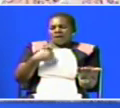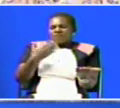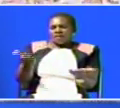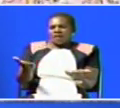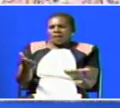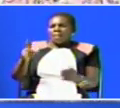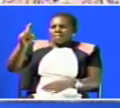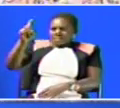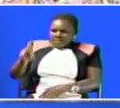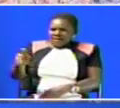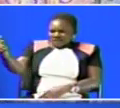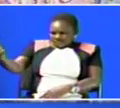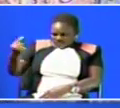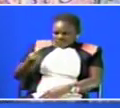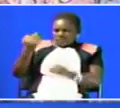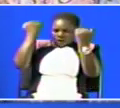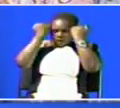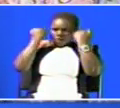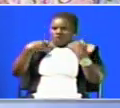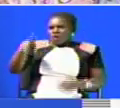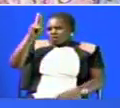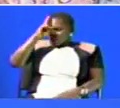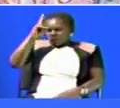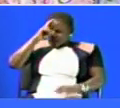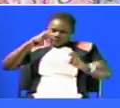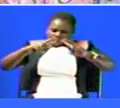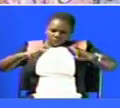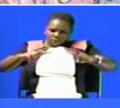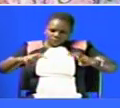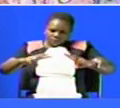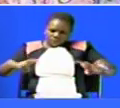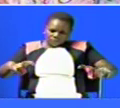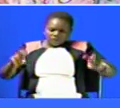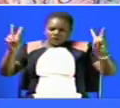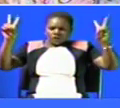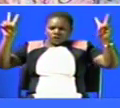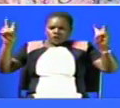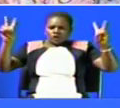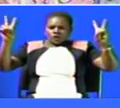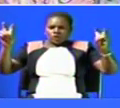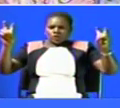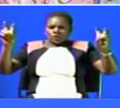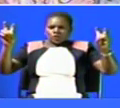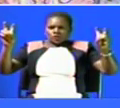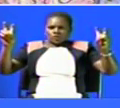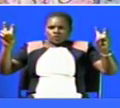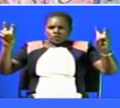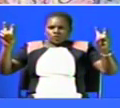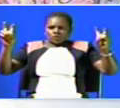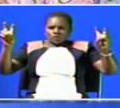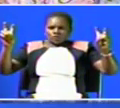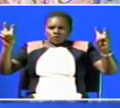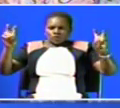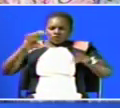And he has to appear in court. Police are investigating the matter with a view to